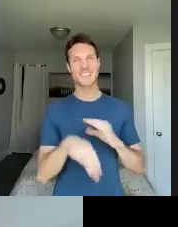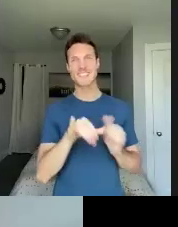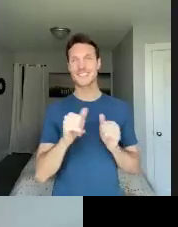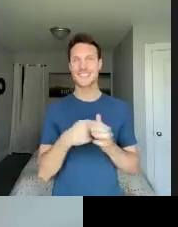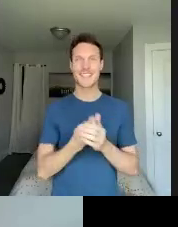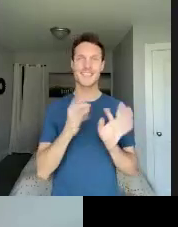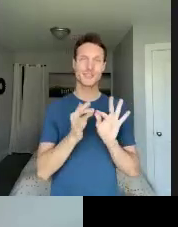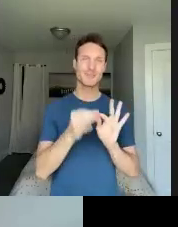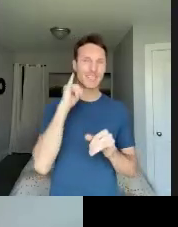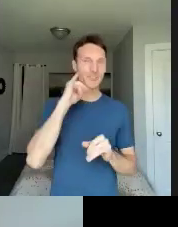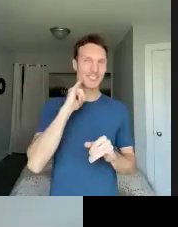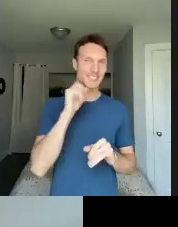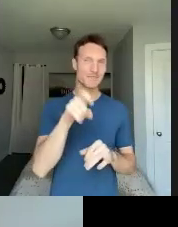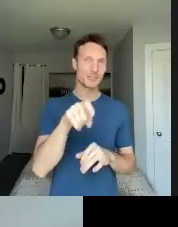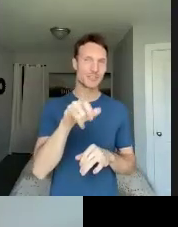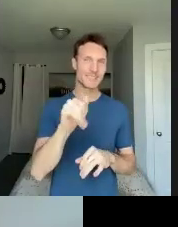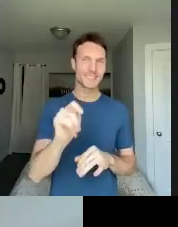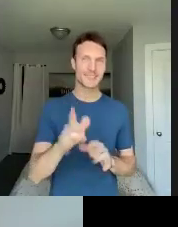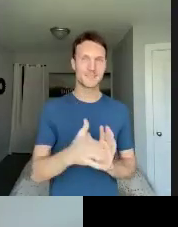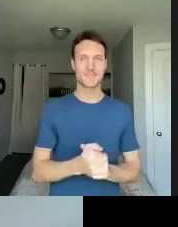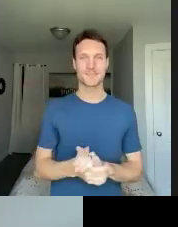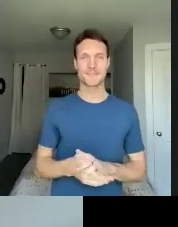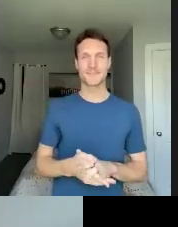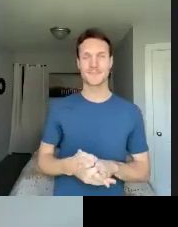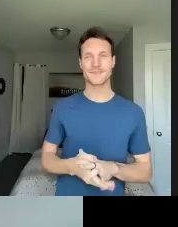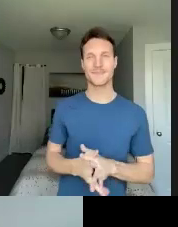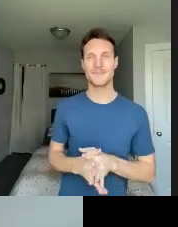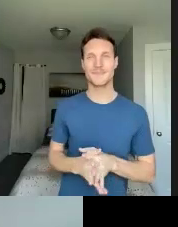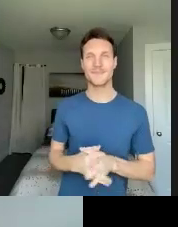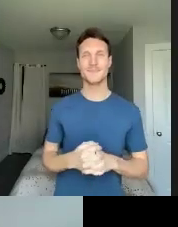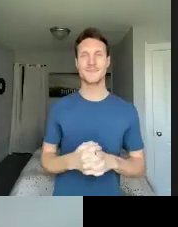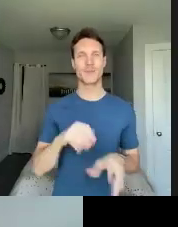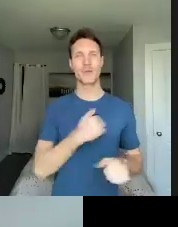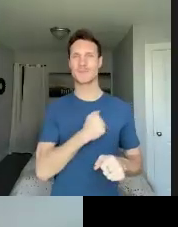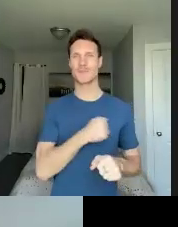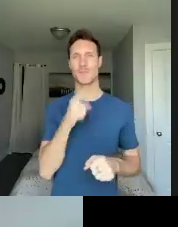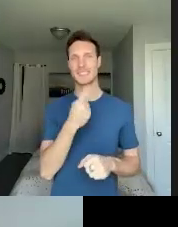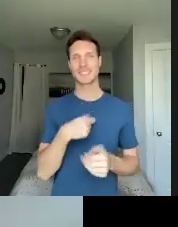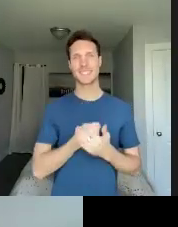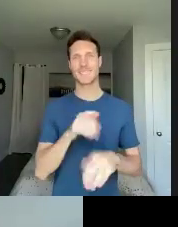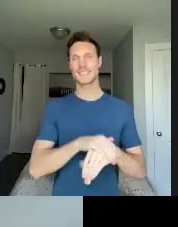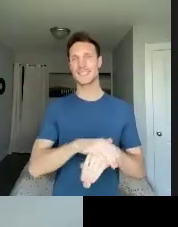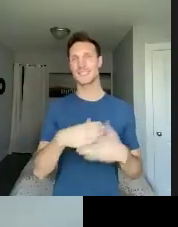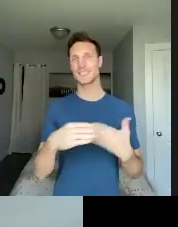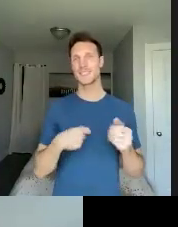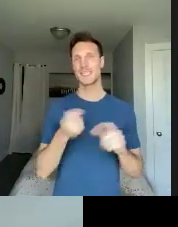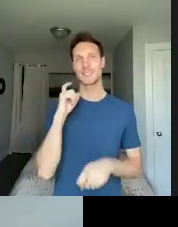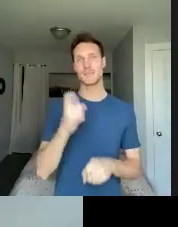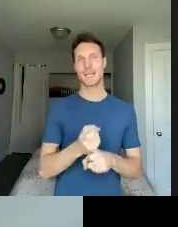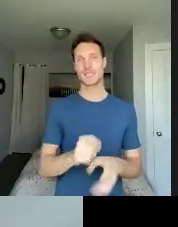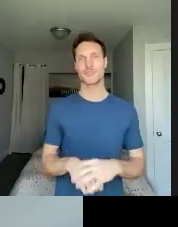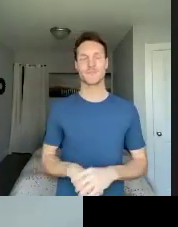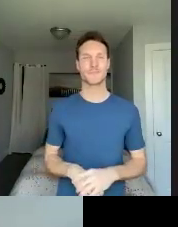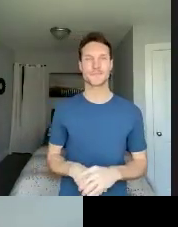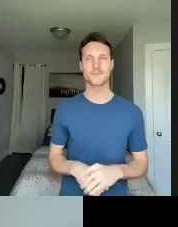ahead. Okay, I'm sorry, I'm going to say it in English and Spanish just in case, because I don't know who's listening and who needs the help.